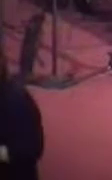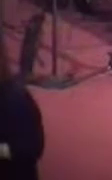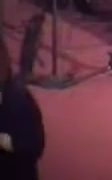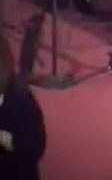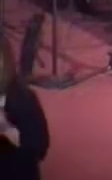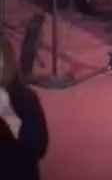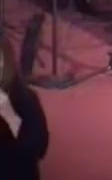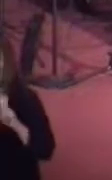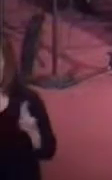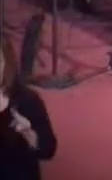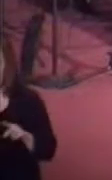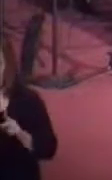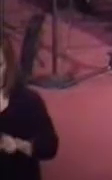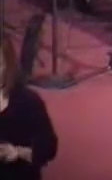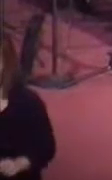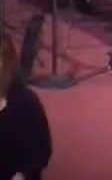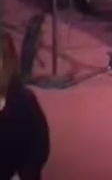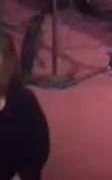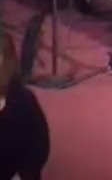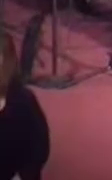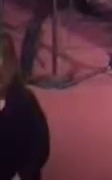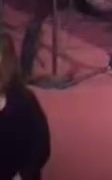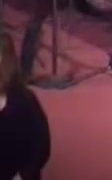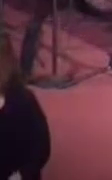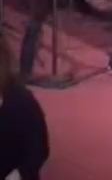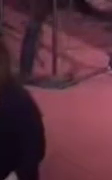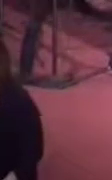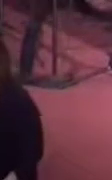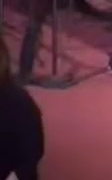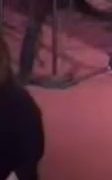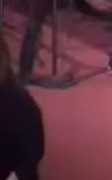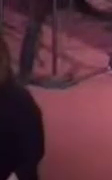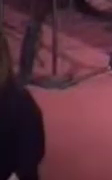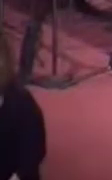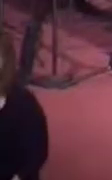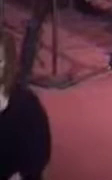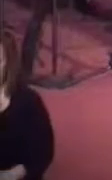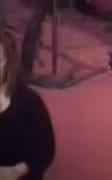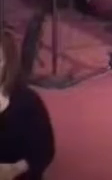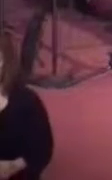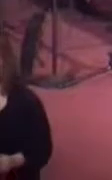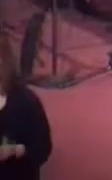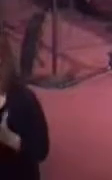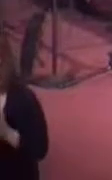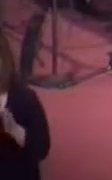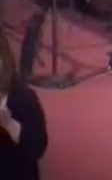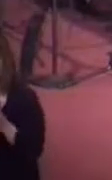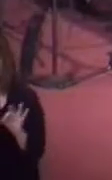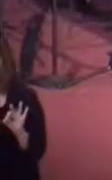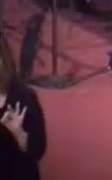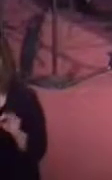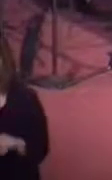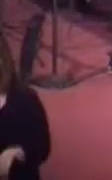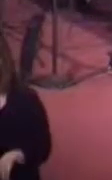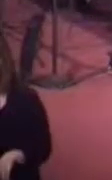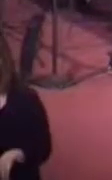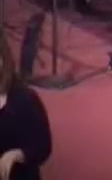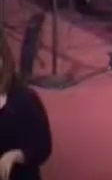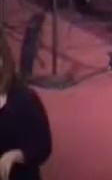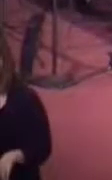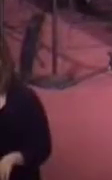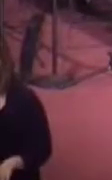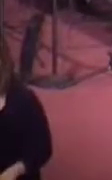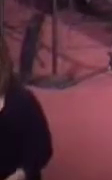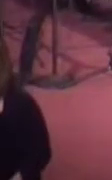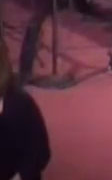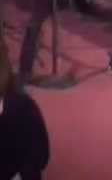innocent person was absolutely wrong, and he felt guilty about it. You see, the key phrase is simply this. Here is Daniel fulfilling God's